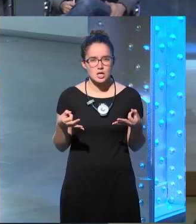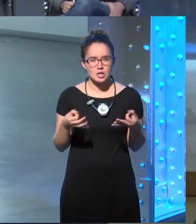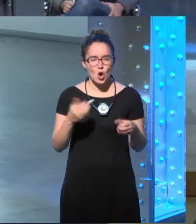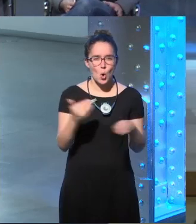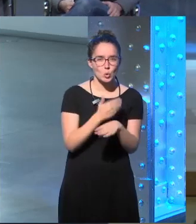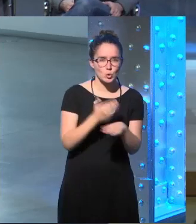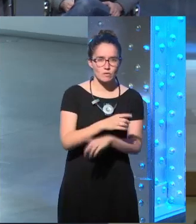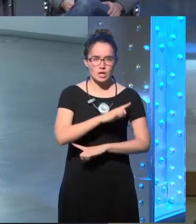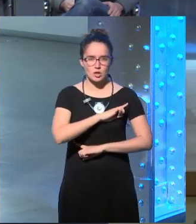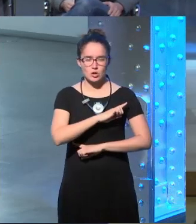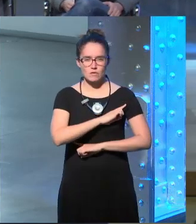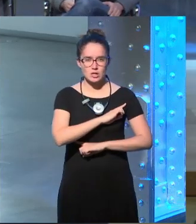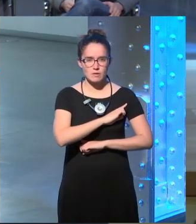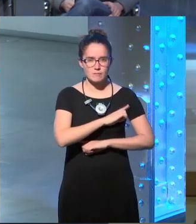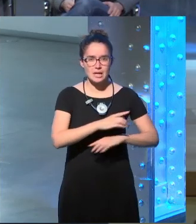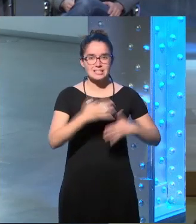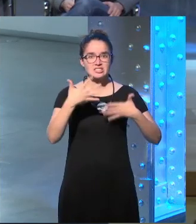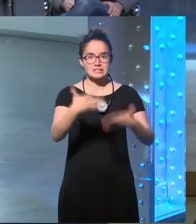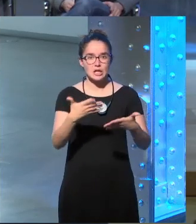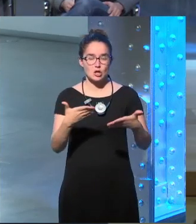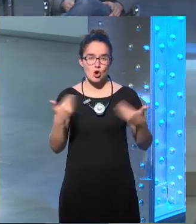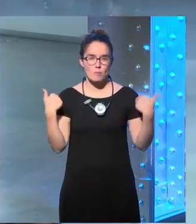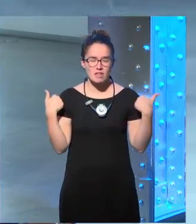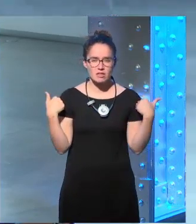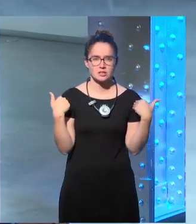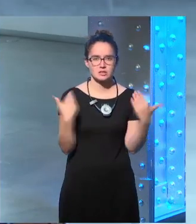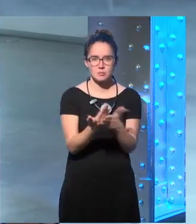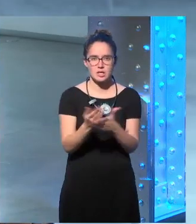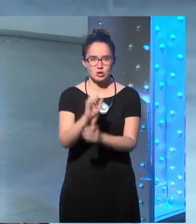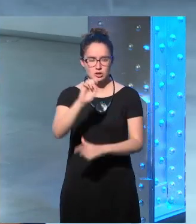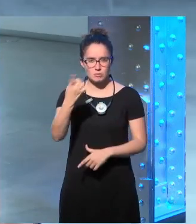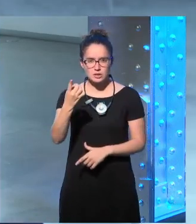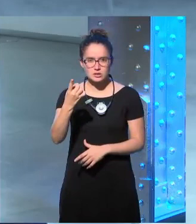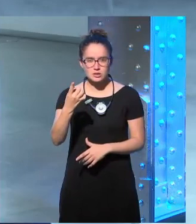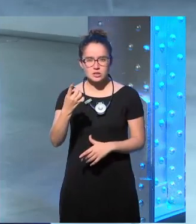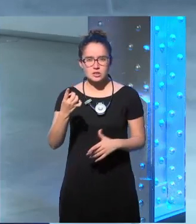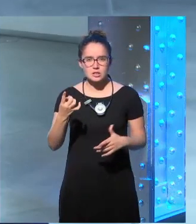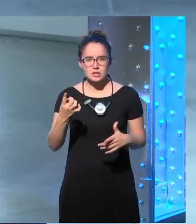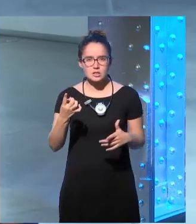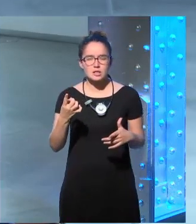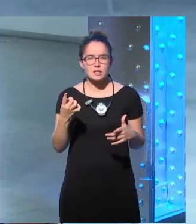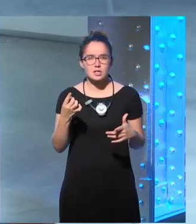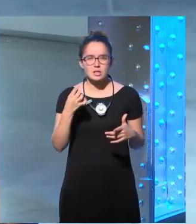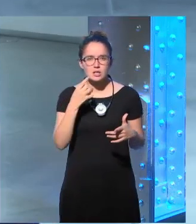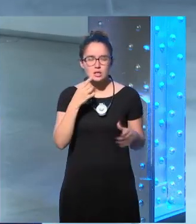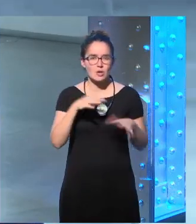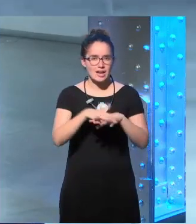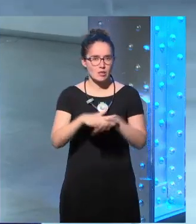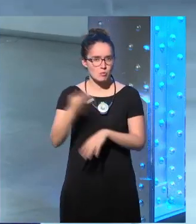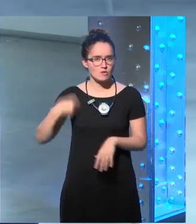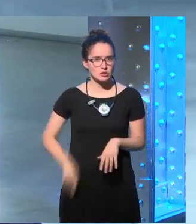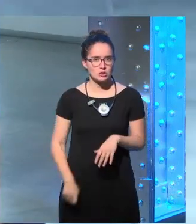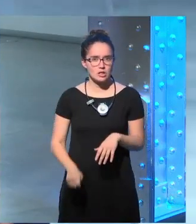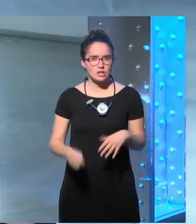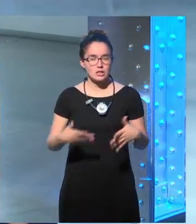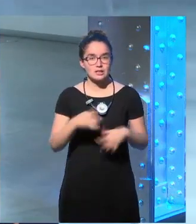and since then, in October and November, we published the main skills that the market is demanding.